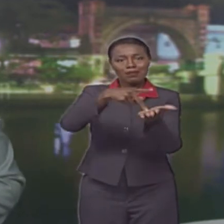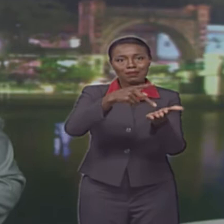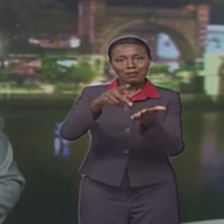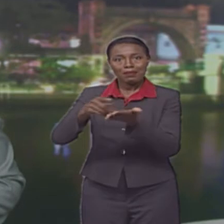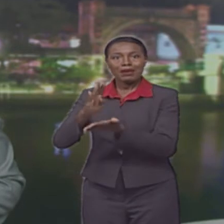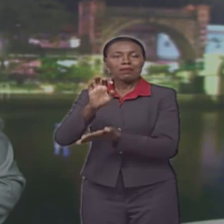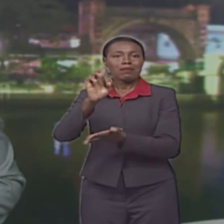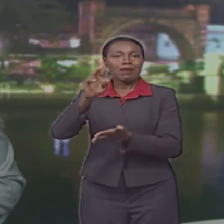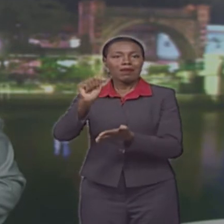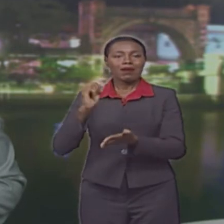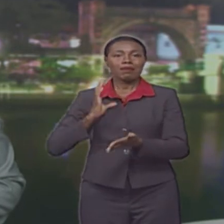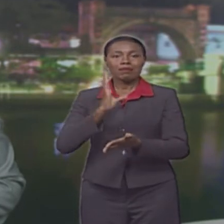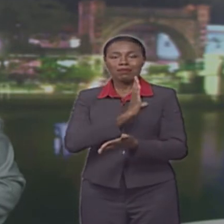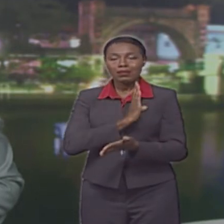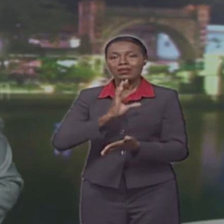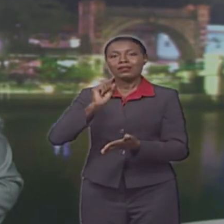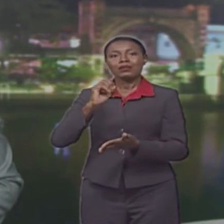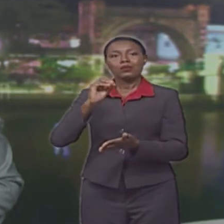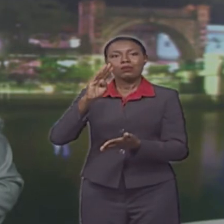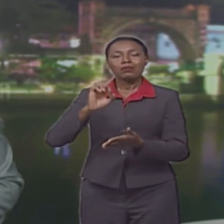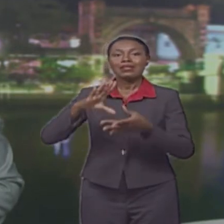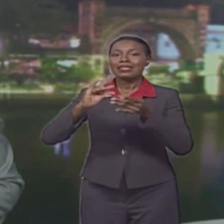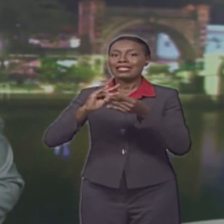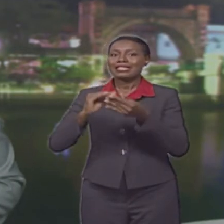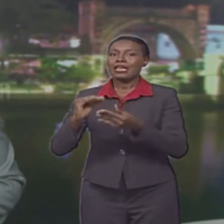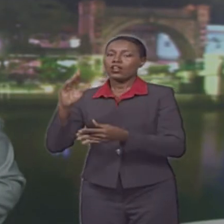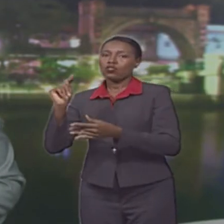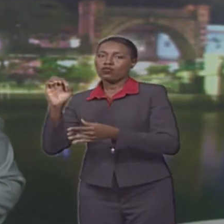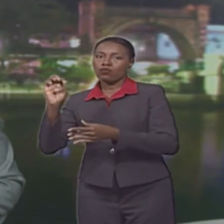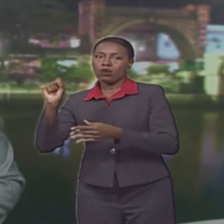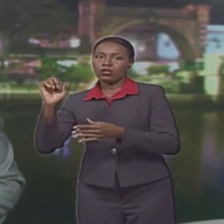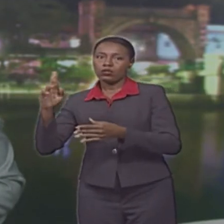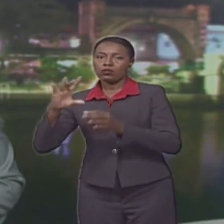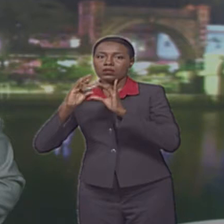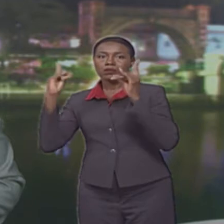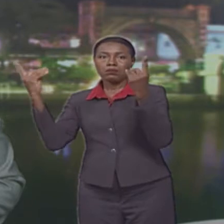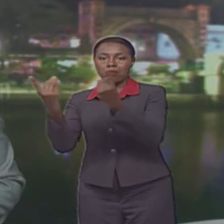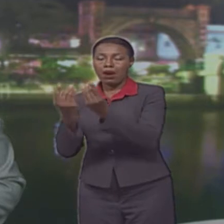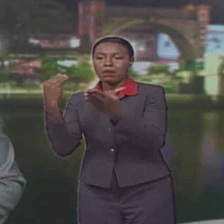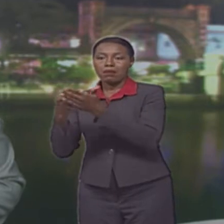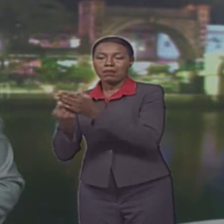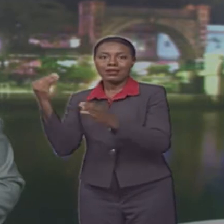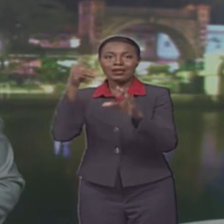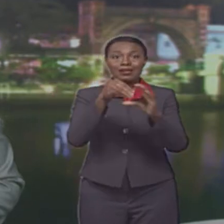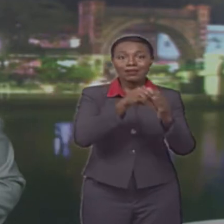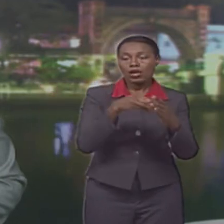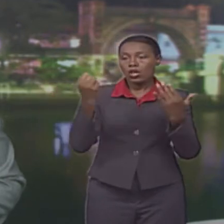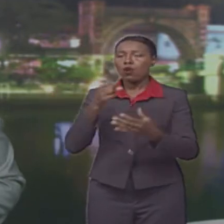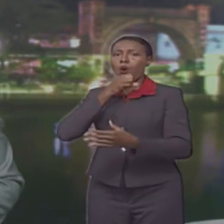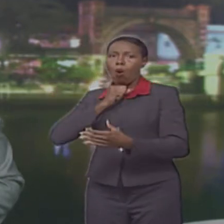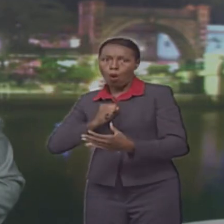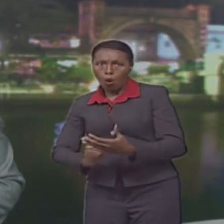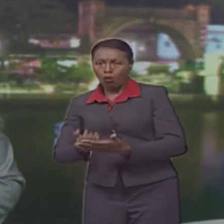Sivers says they have received an injection of funds from the Treasury Department, and as a result they have started to pay the oldest refunds first